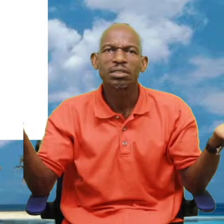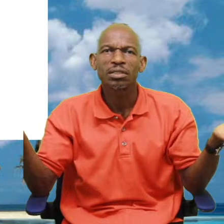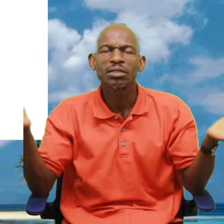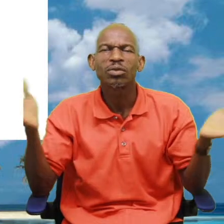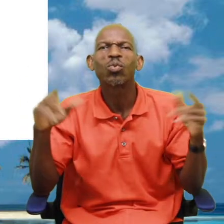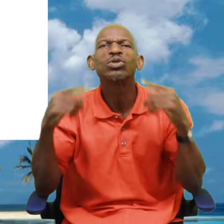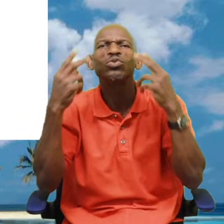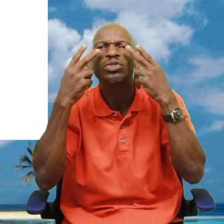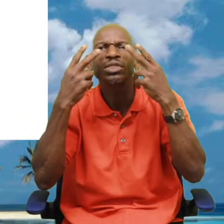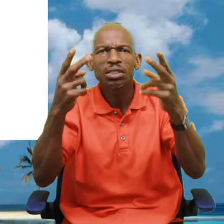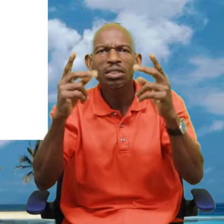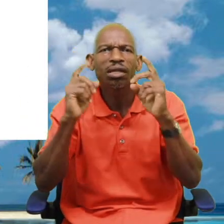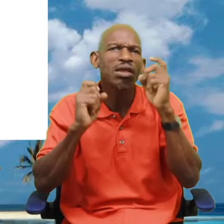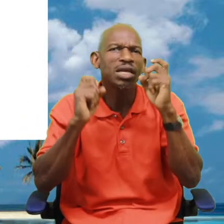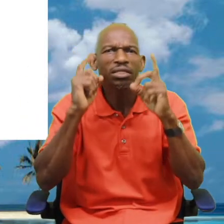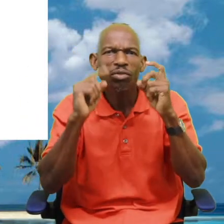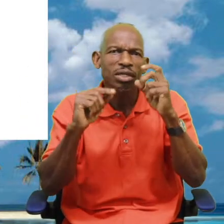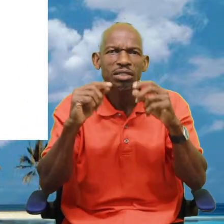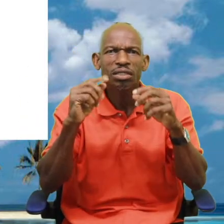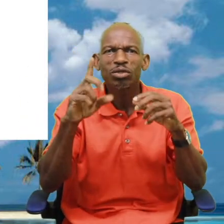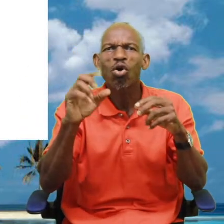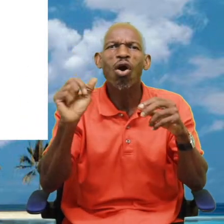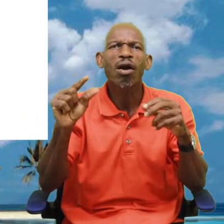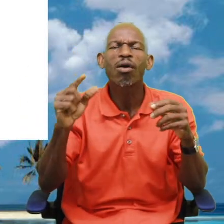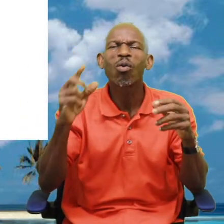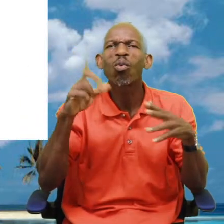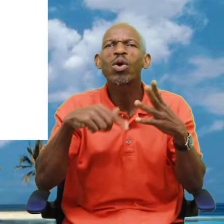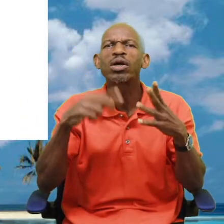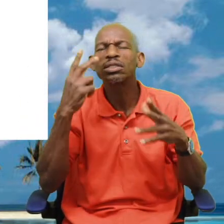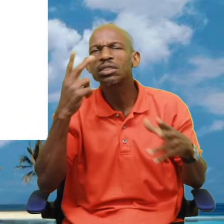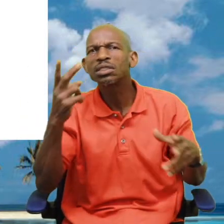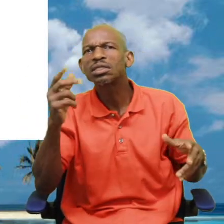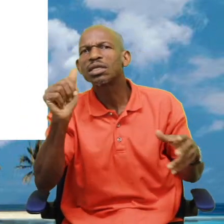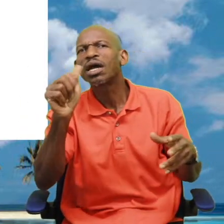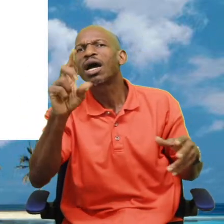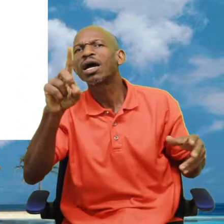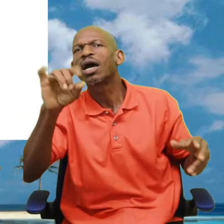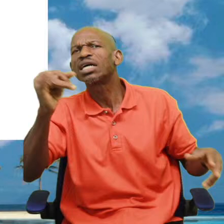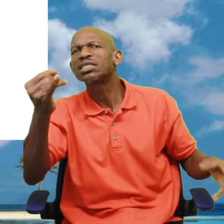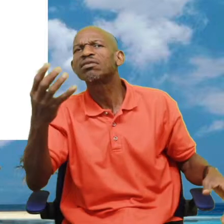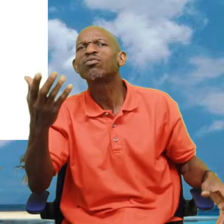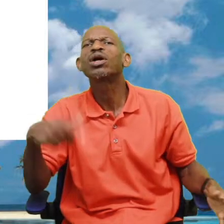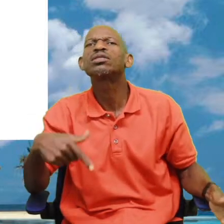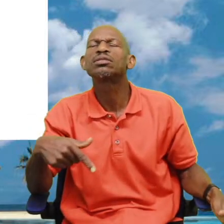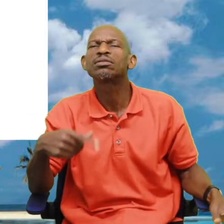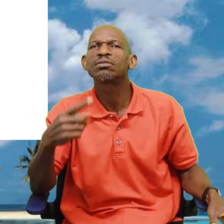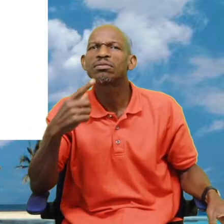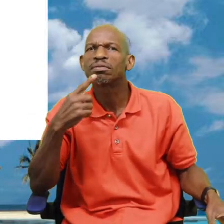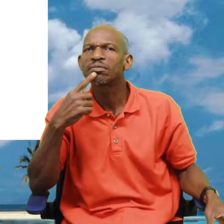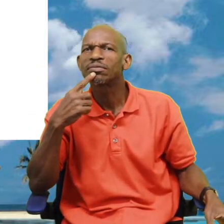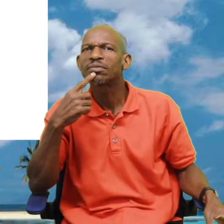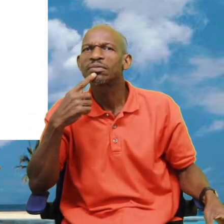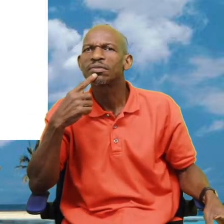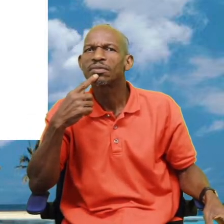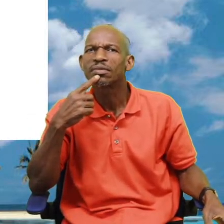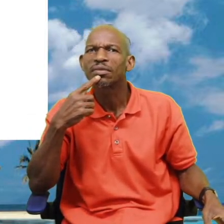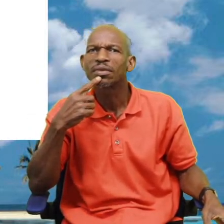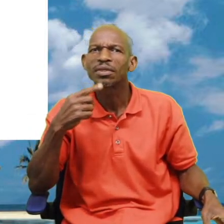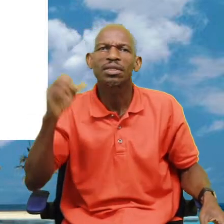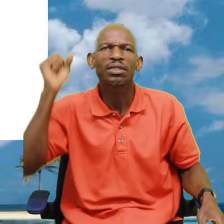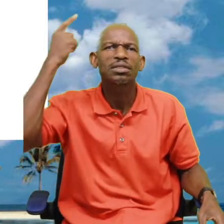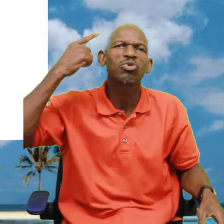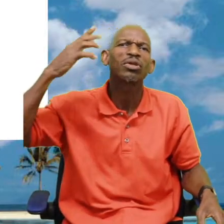dog. What do you think that dog is? What adjective can we use for that dog? Yes,